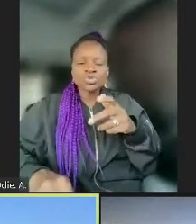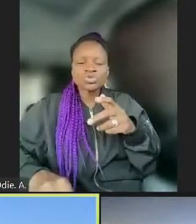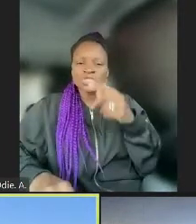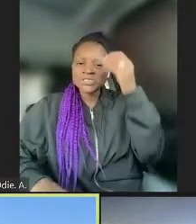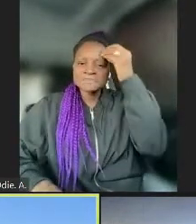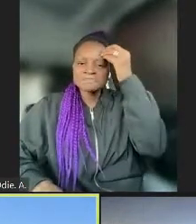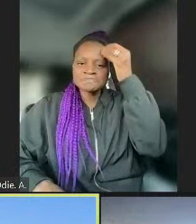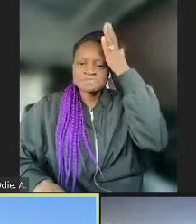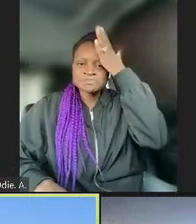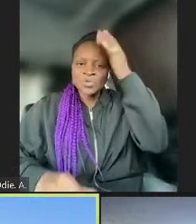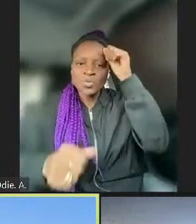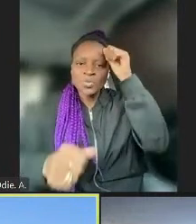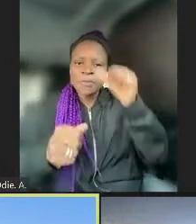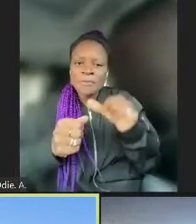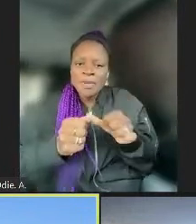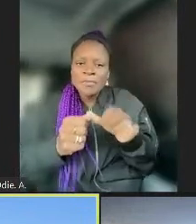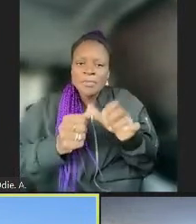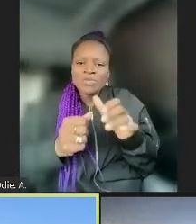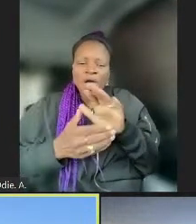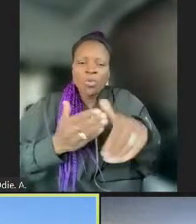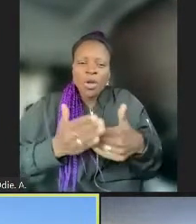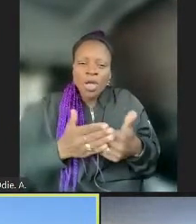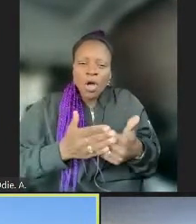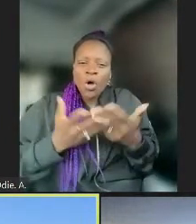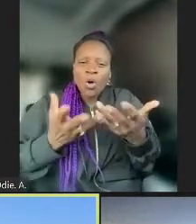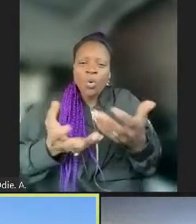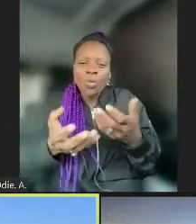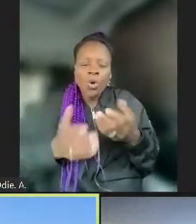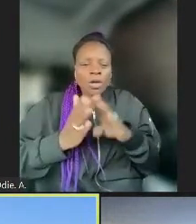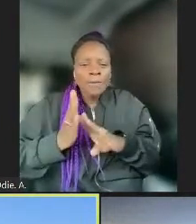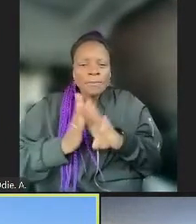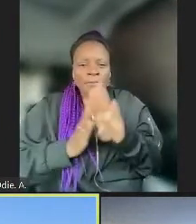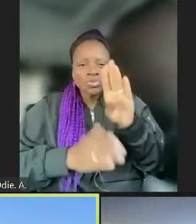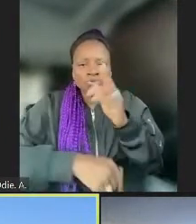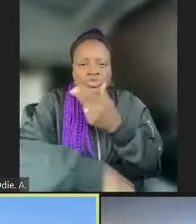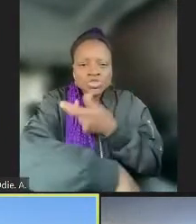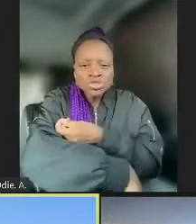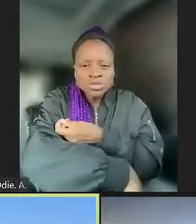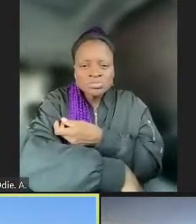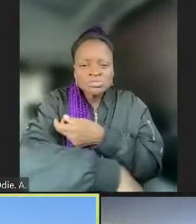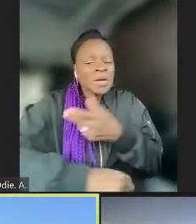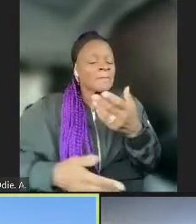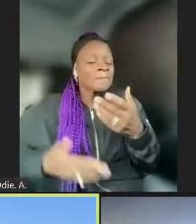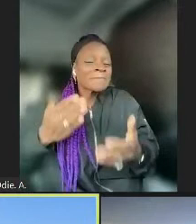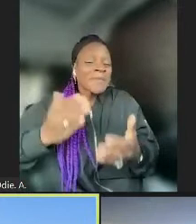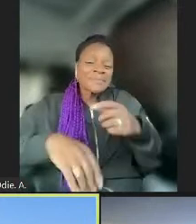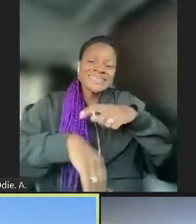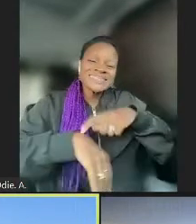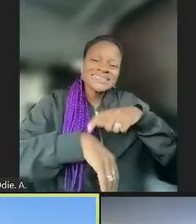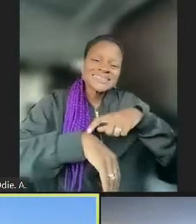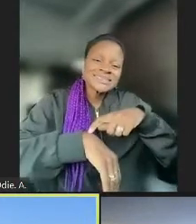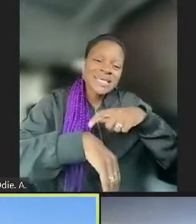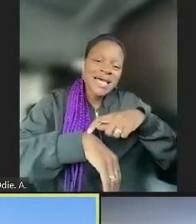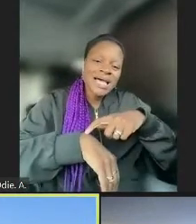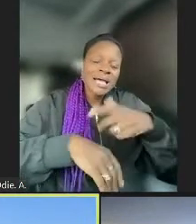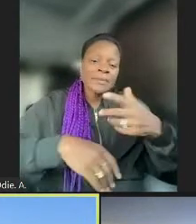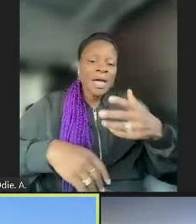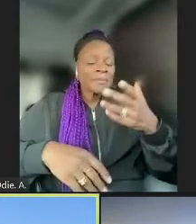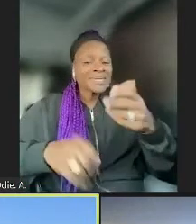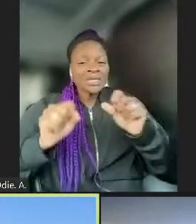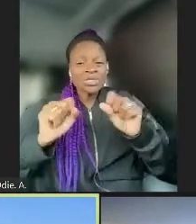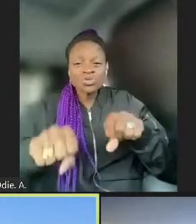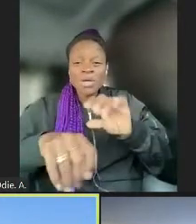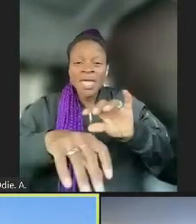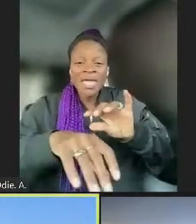all are in this together. We all are wanting to get boosters, but expect that it may take a while. And it's fine if an appointment is made for next